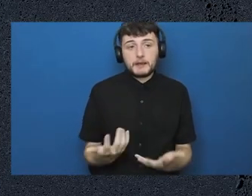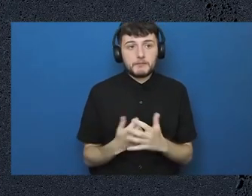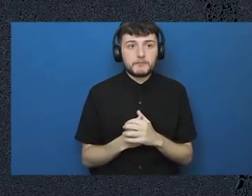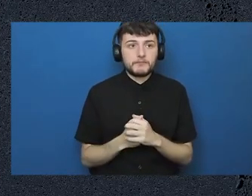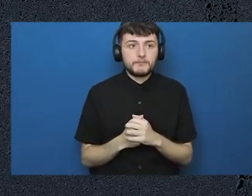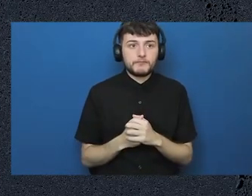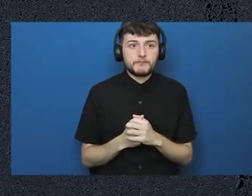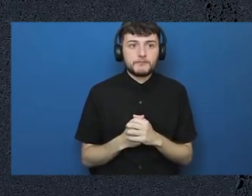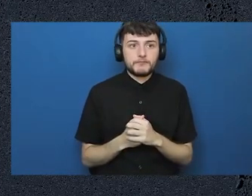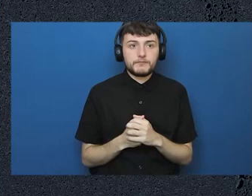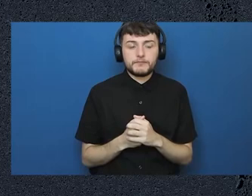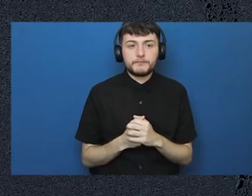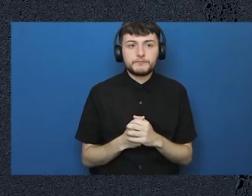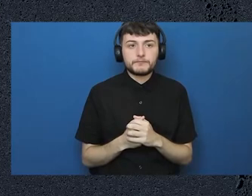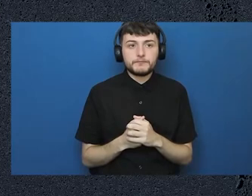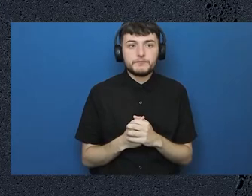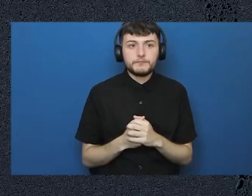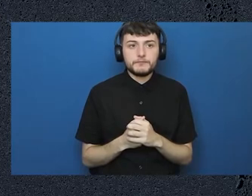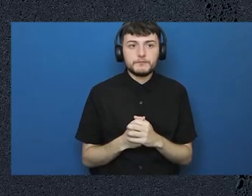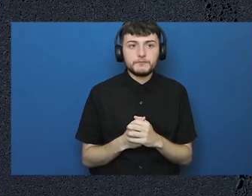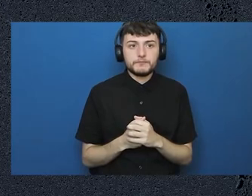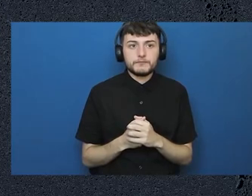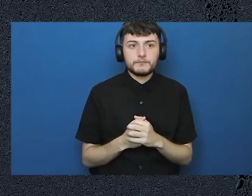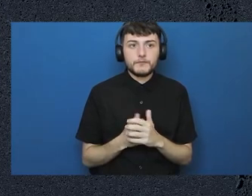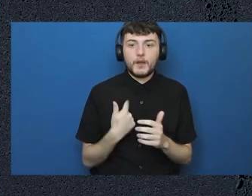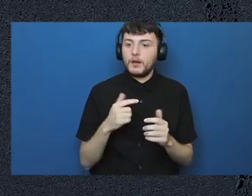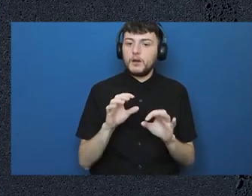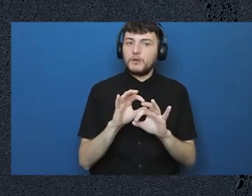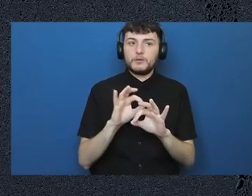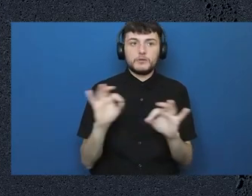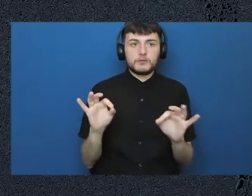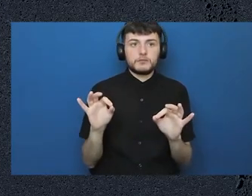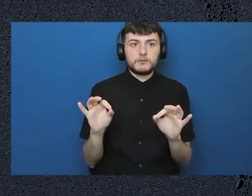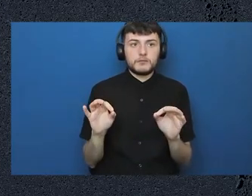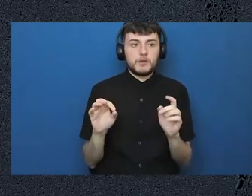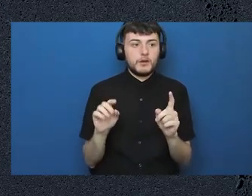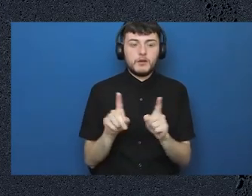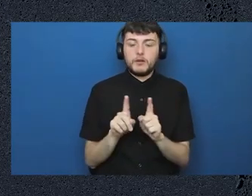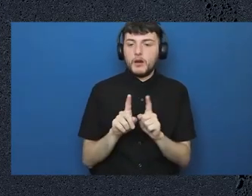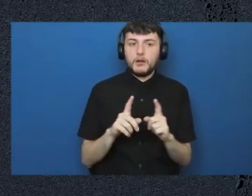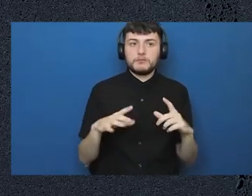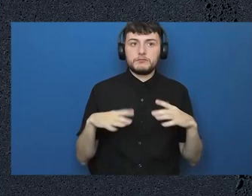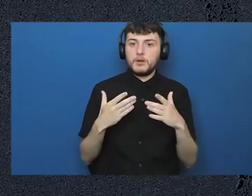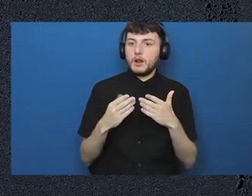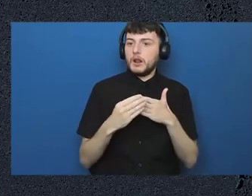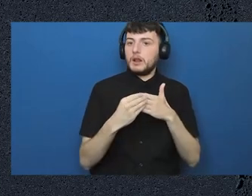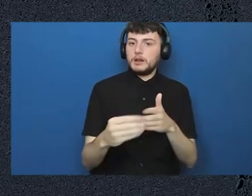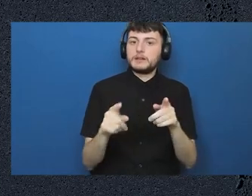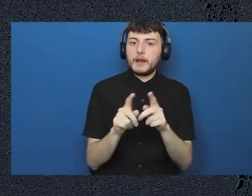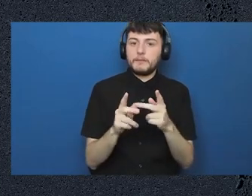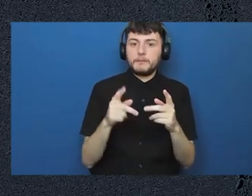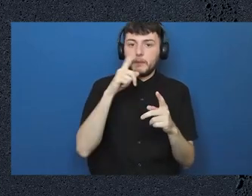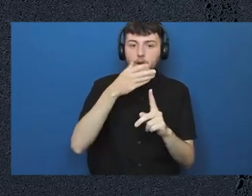things. But, you know, I don't lead exactly like the people before me led. I lead in a more collaborative,